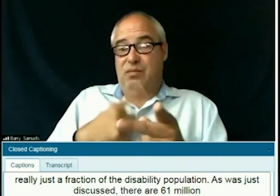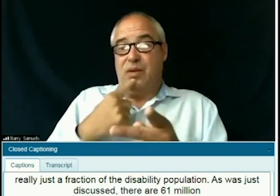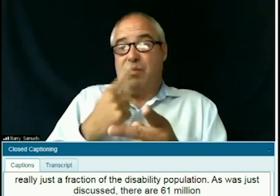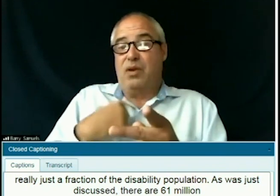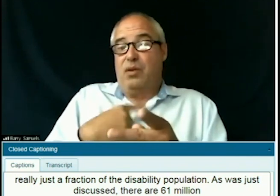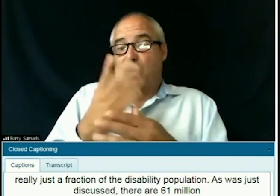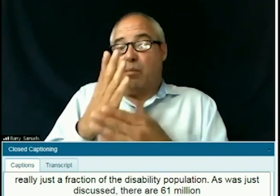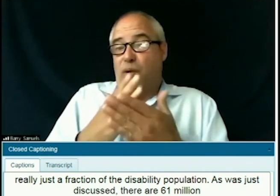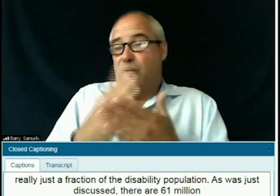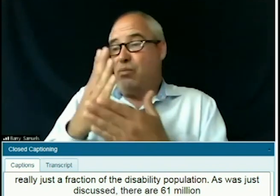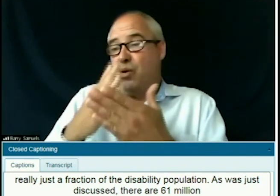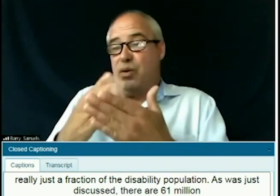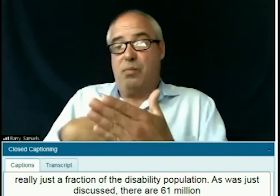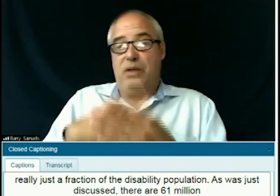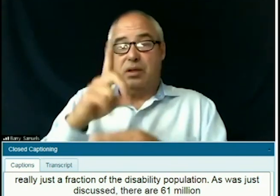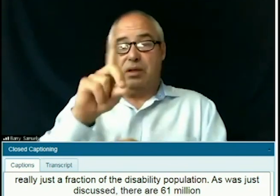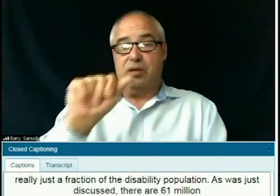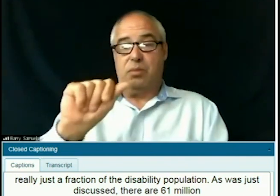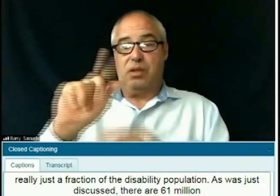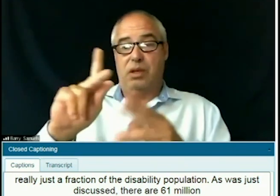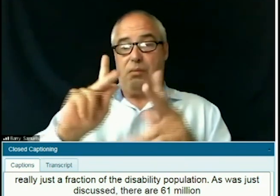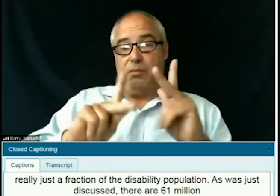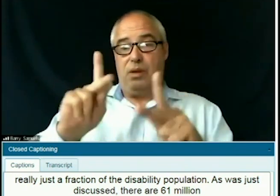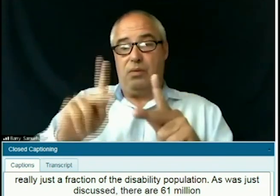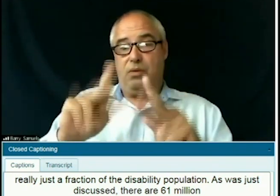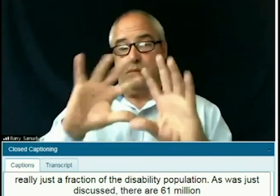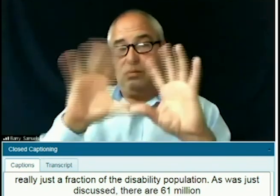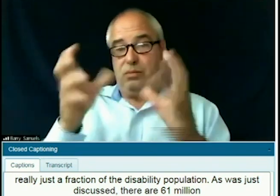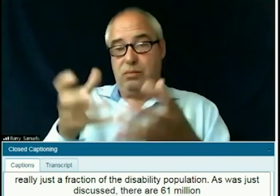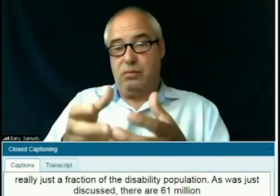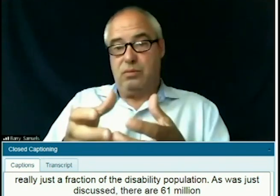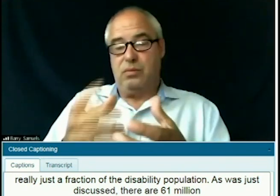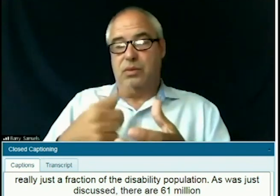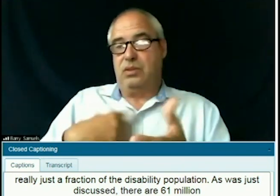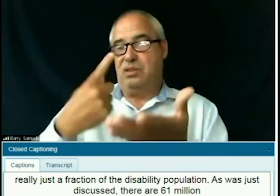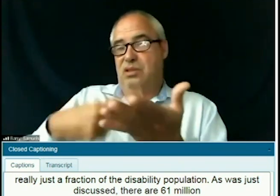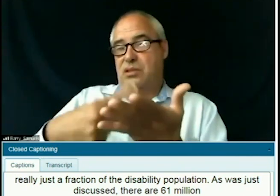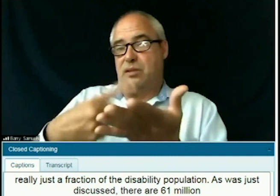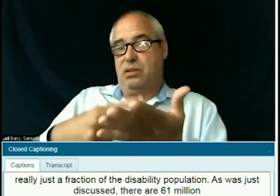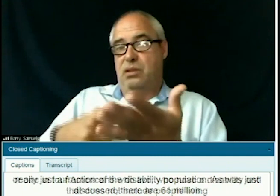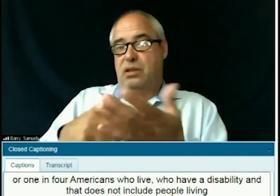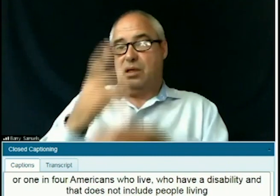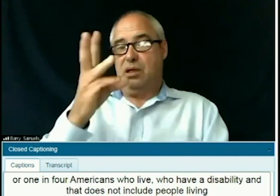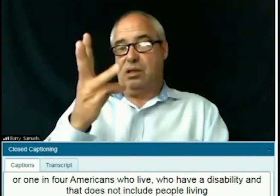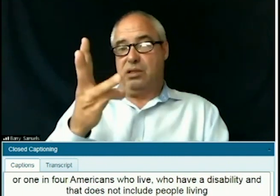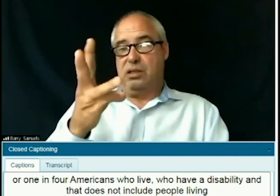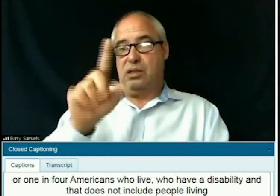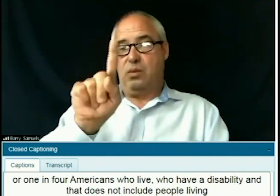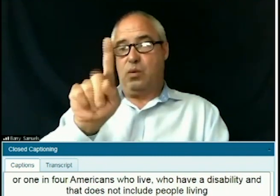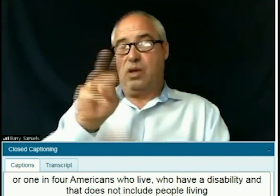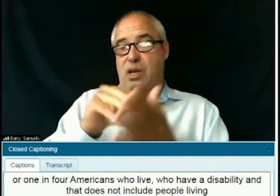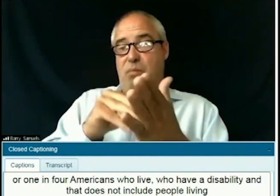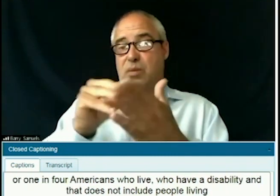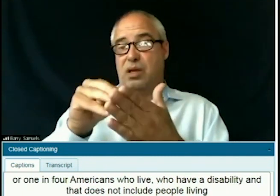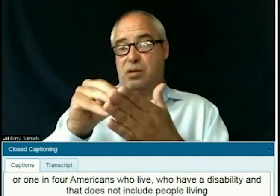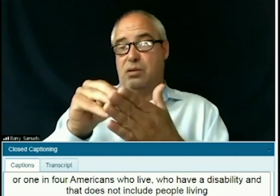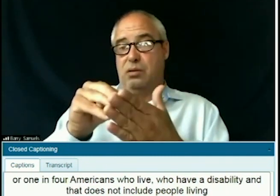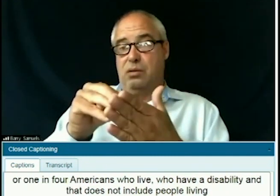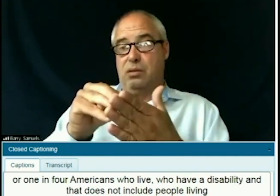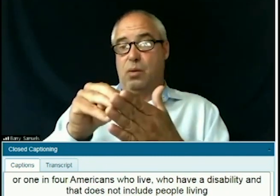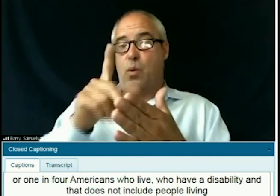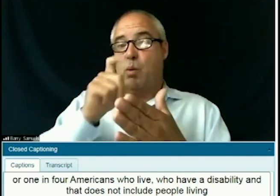of the disability population. As was just discussed, there's 61 million or 1 in 4 Americans who